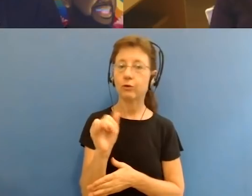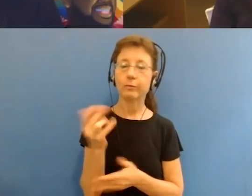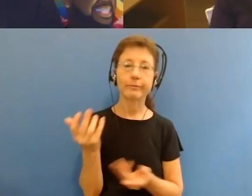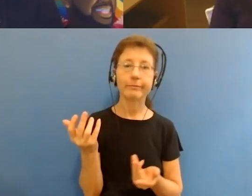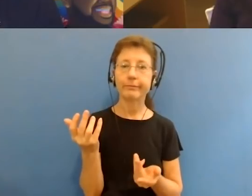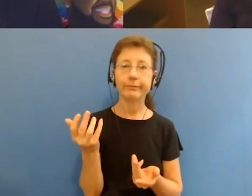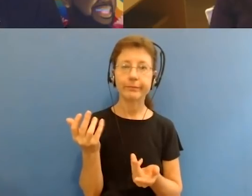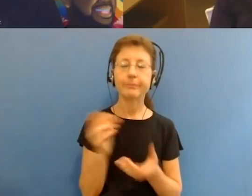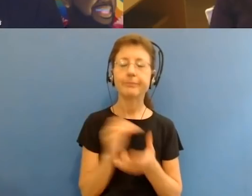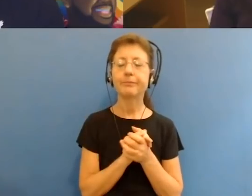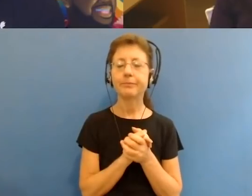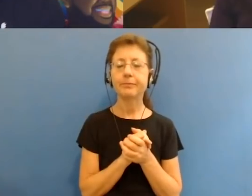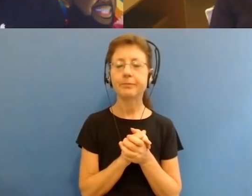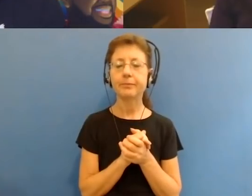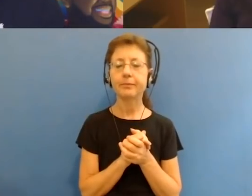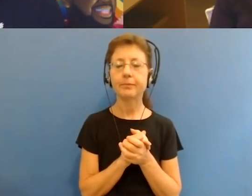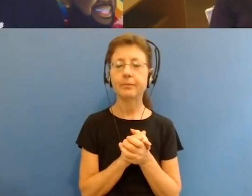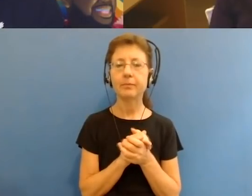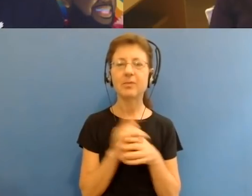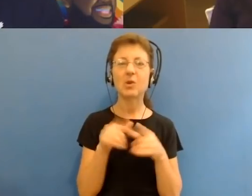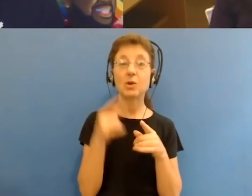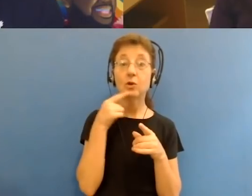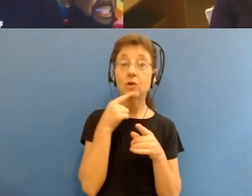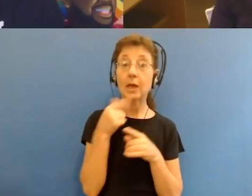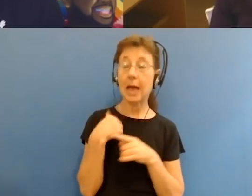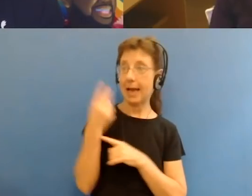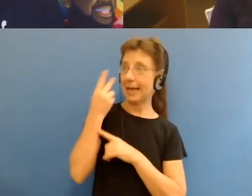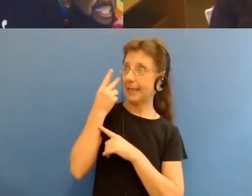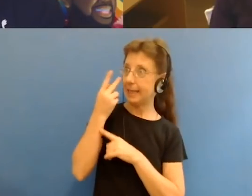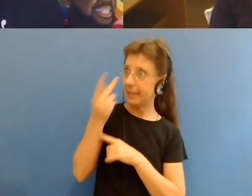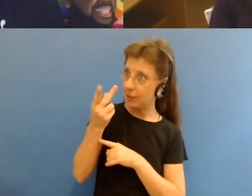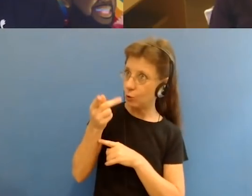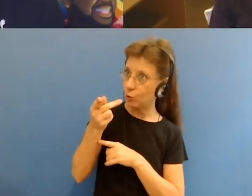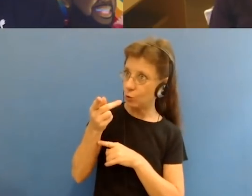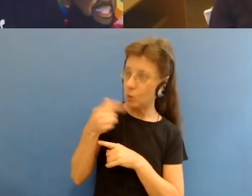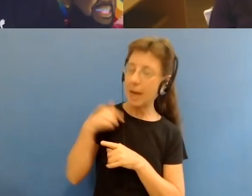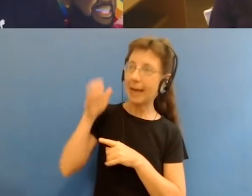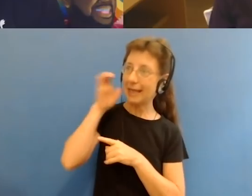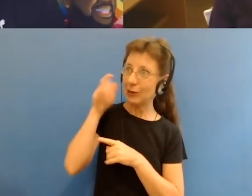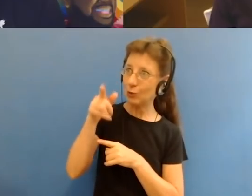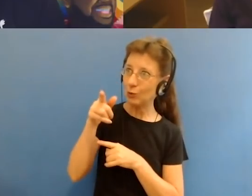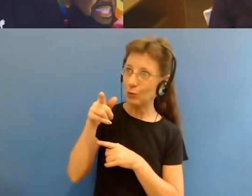you know, but to say, you know, I see you, I hear you, but you don't get to do that.